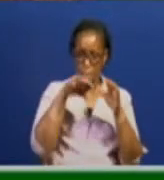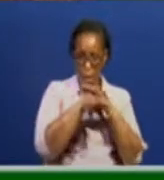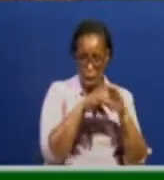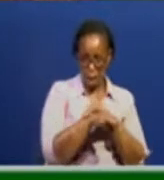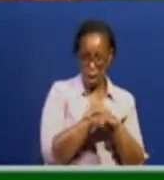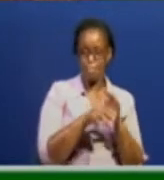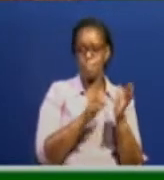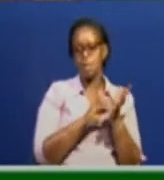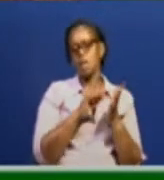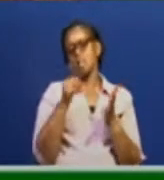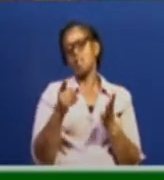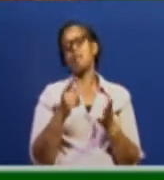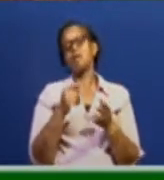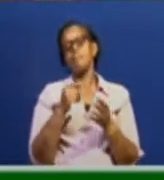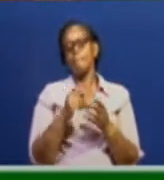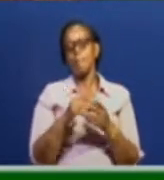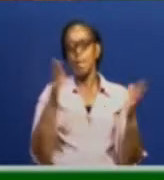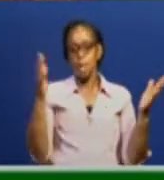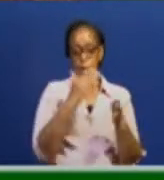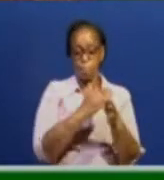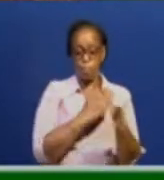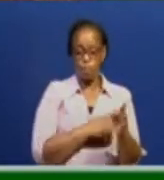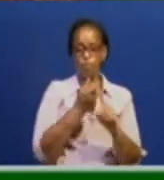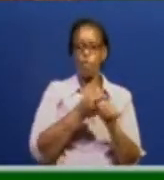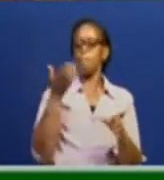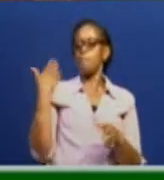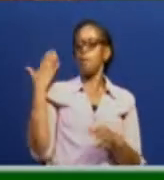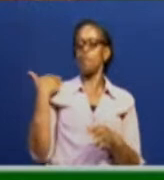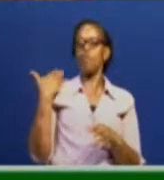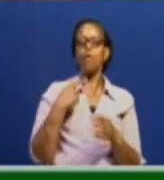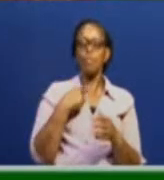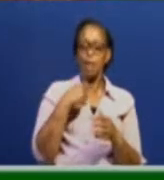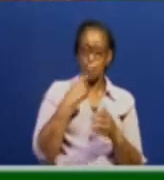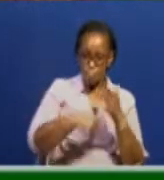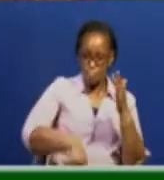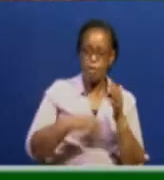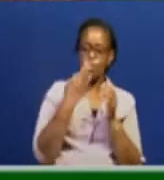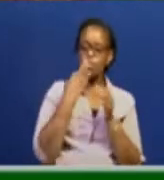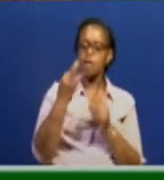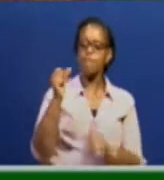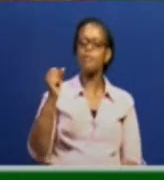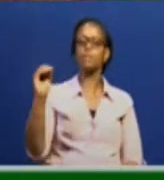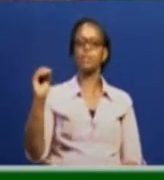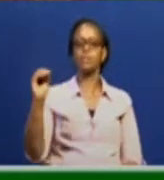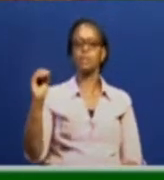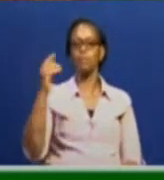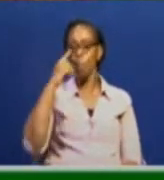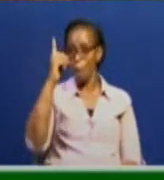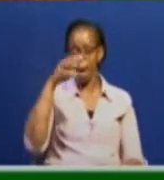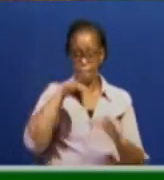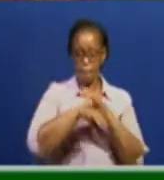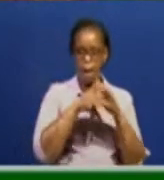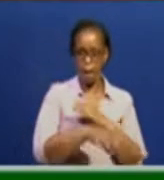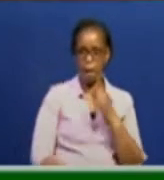is a significant improvement from the previous rate of Kenya shillings 350 per bag.